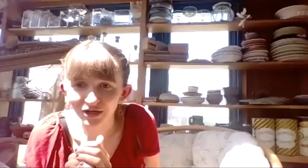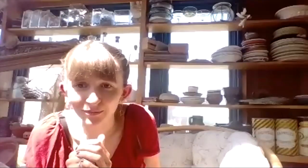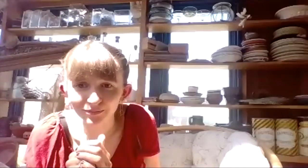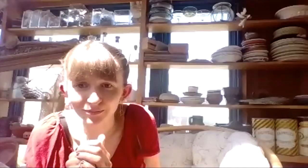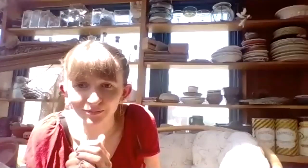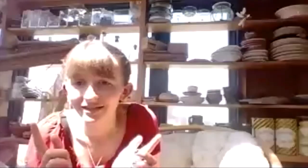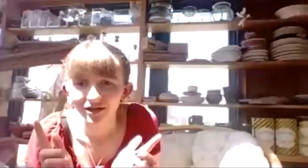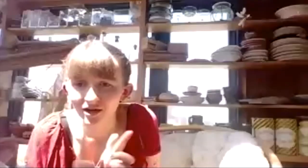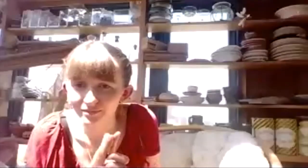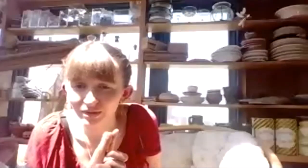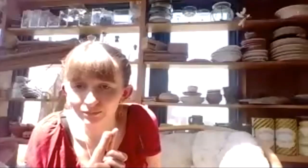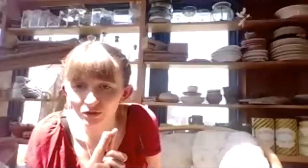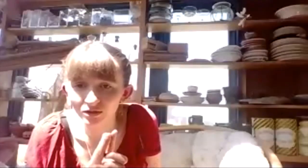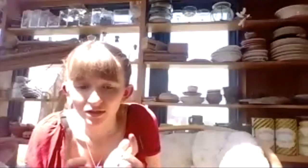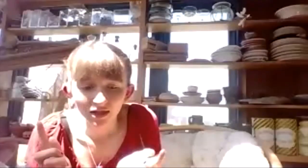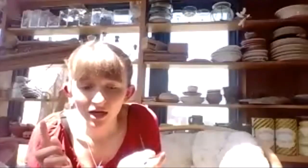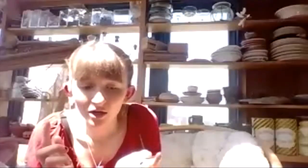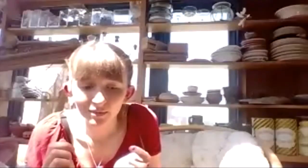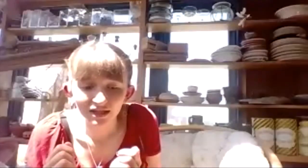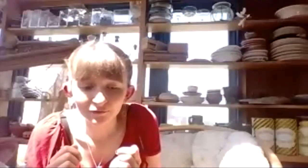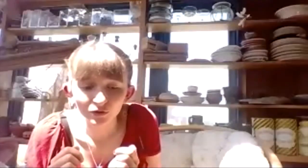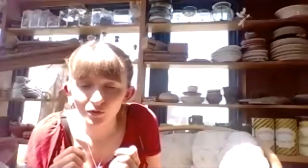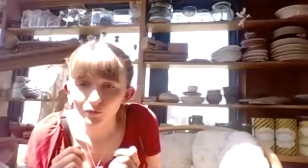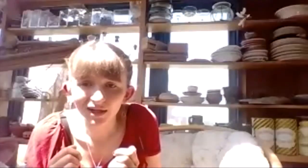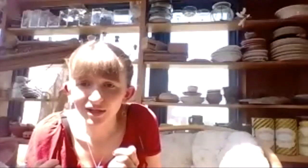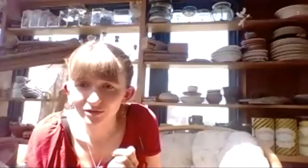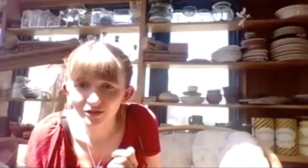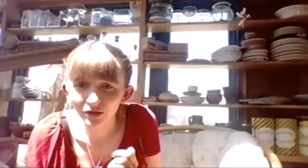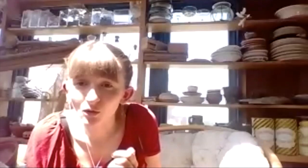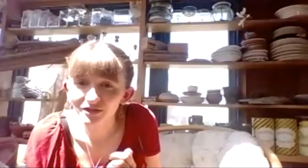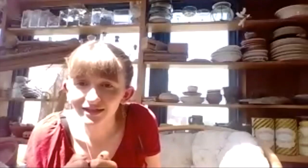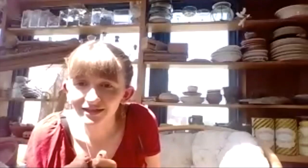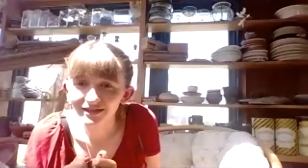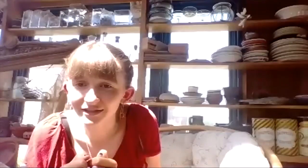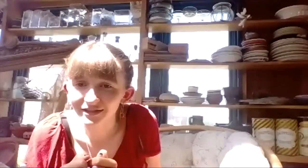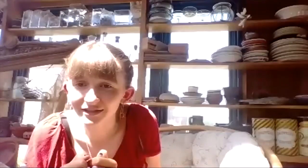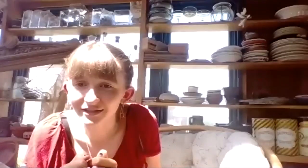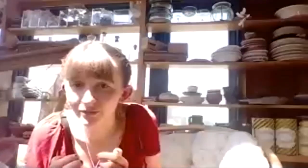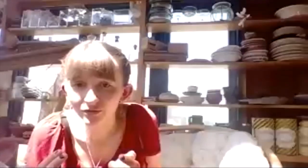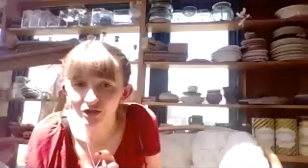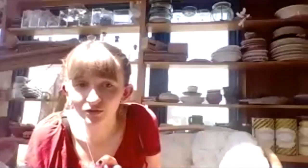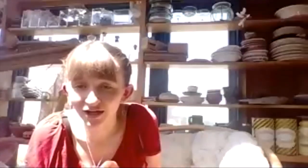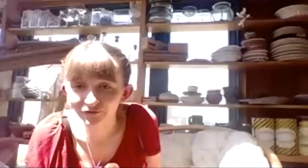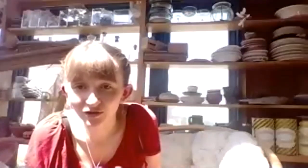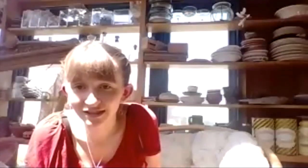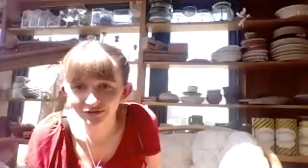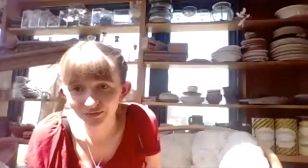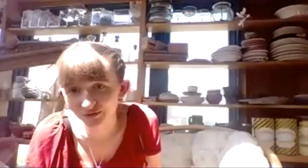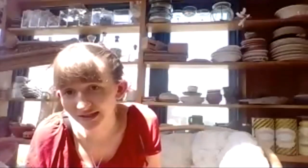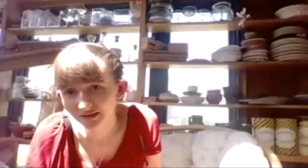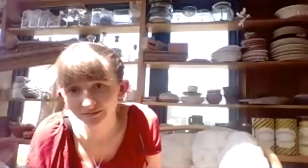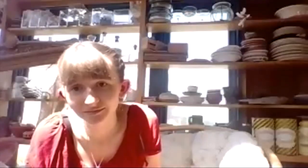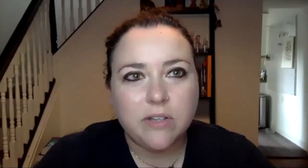up books, awesome people. When you get a little bit older and you have a museum, you can go and try and volunteer